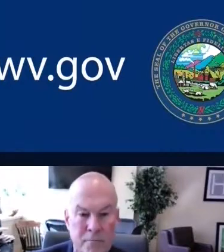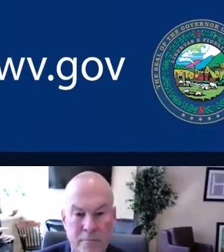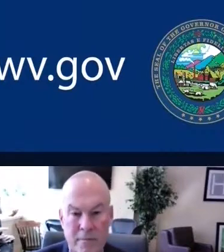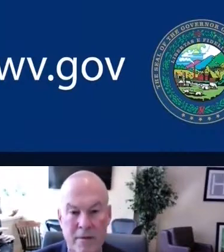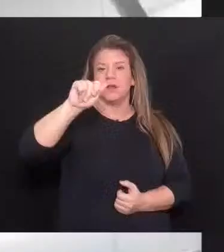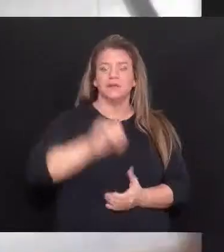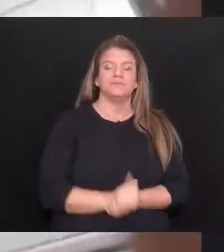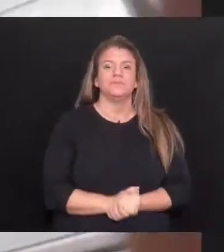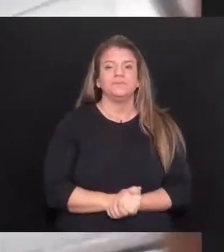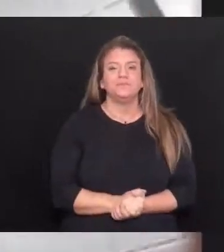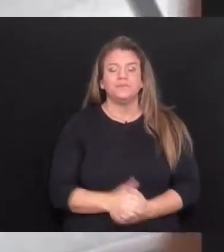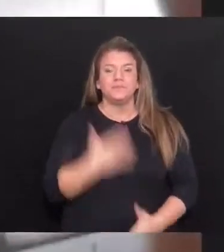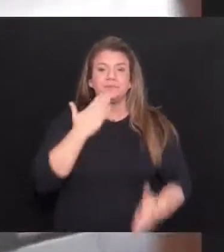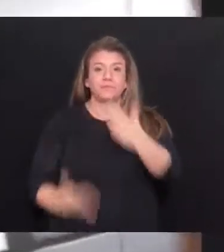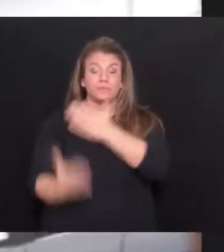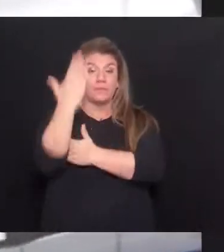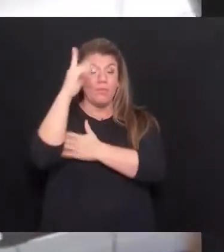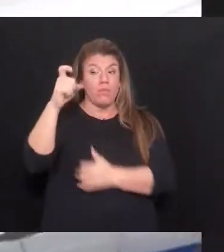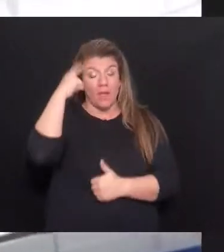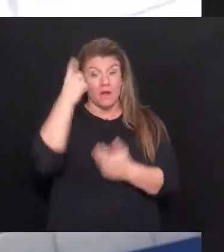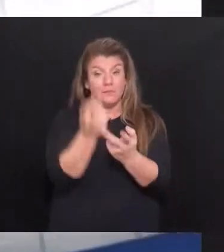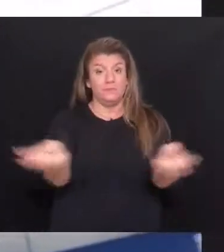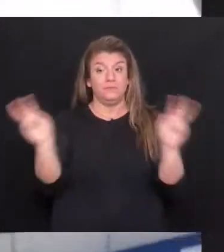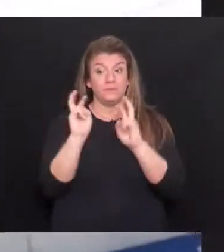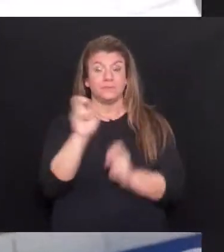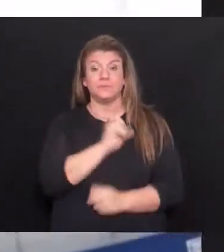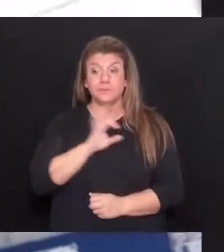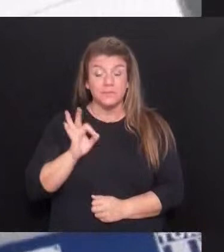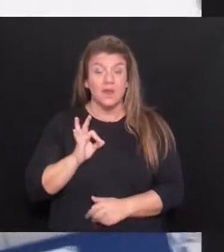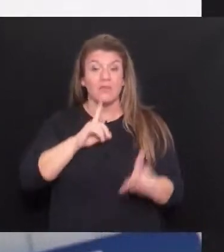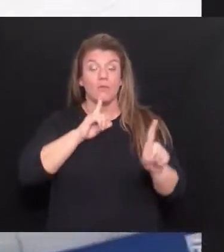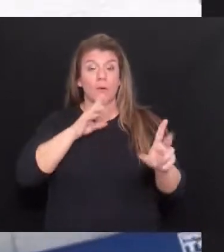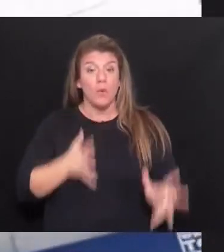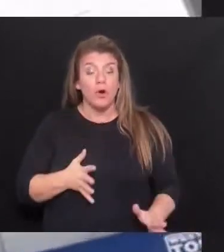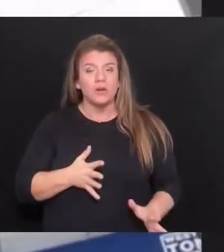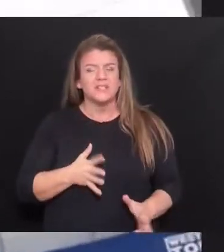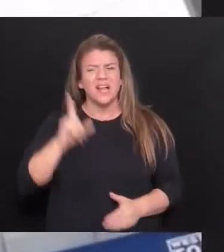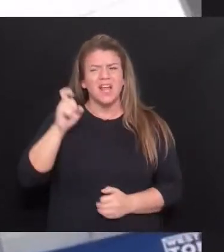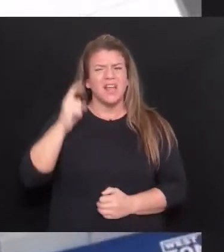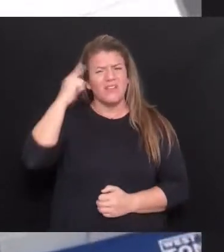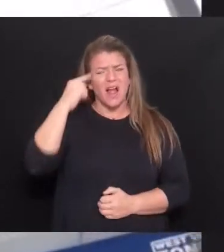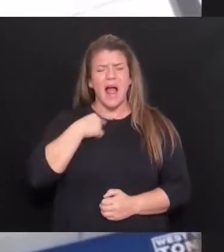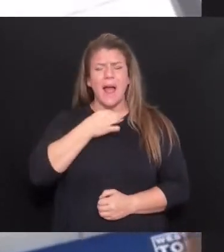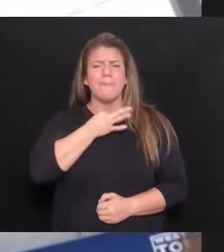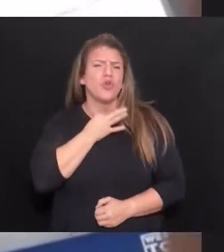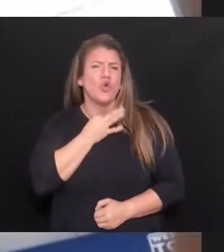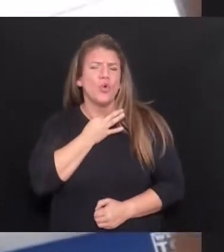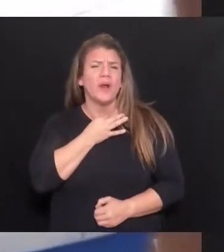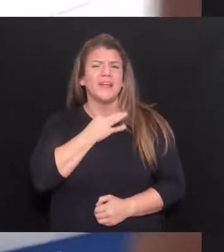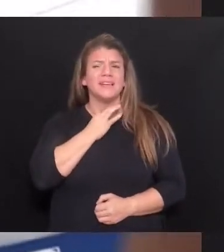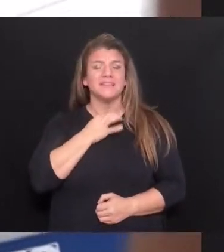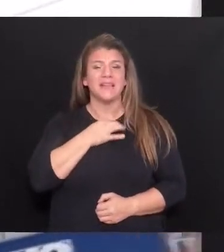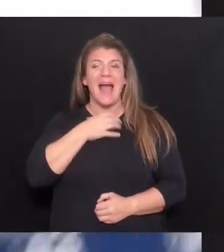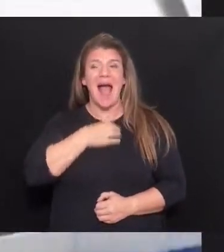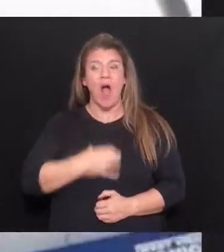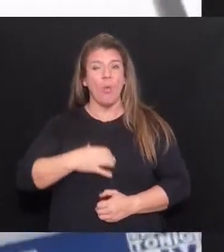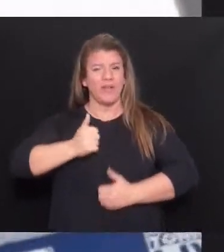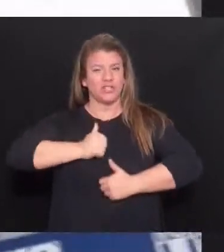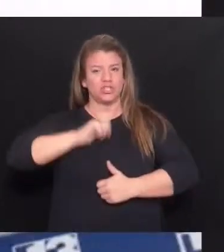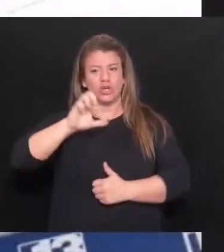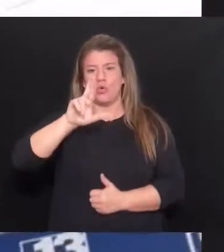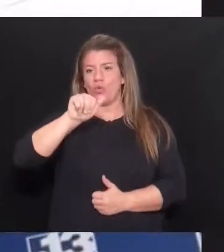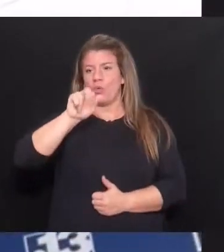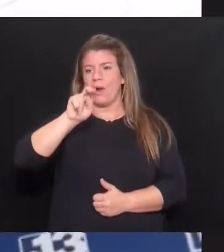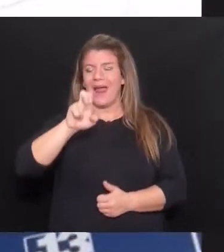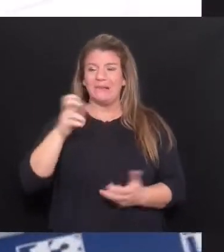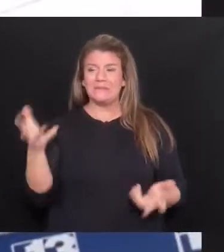Good morning, Governor and cabinet members and staff and fellow reporters. Governor, I'm curious about this, and I wish General Crane was with us today, but perhaps